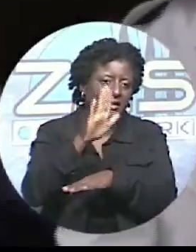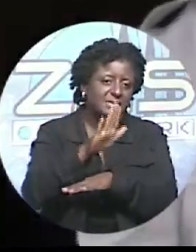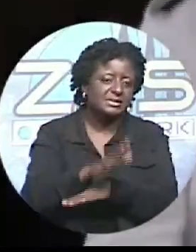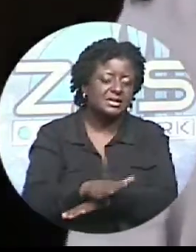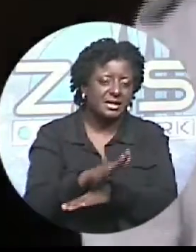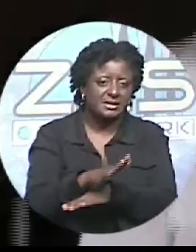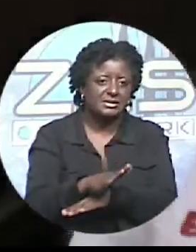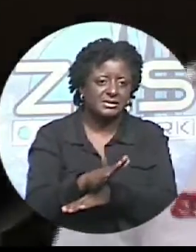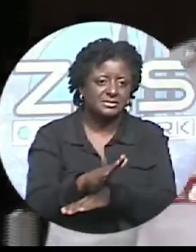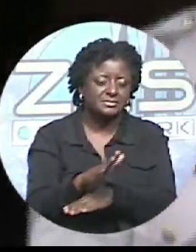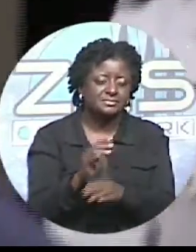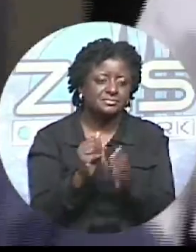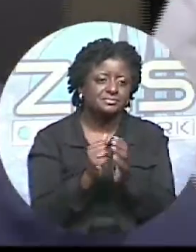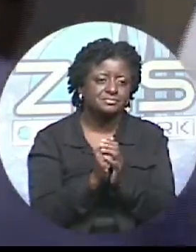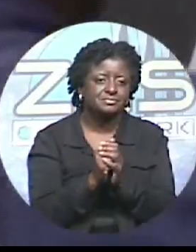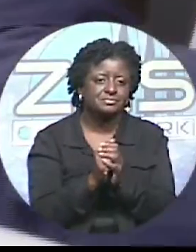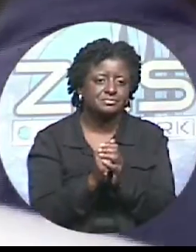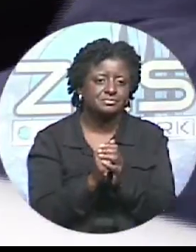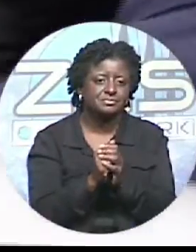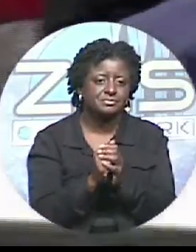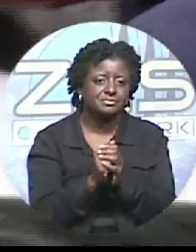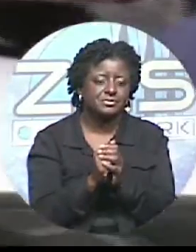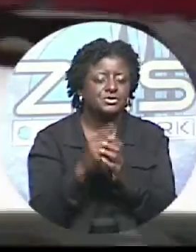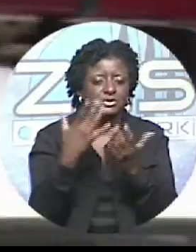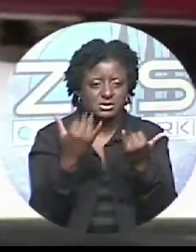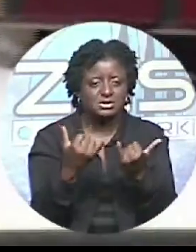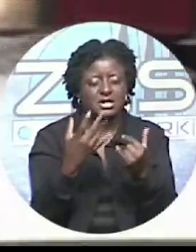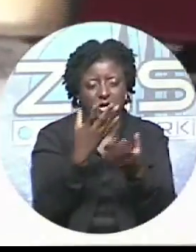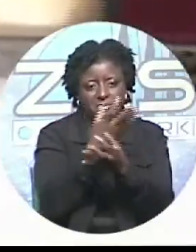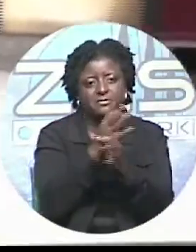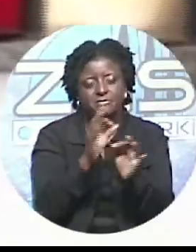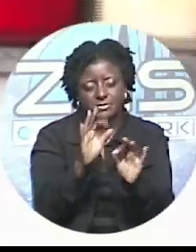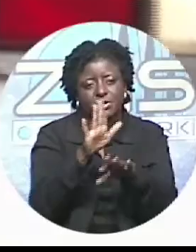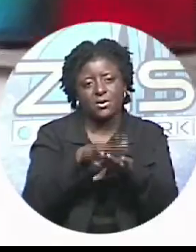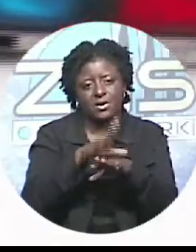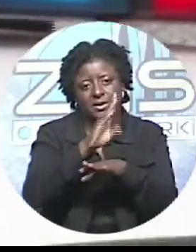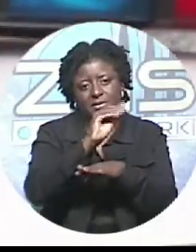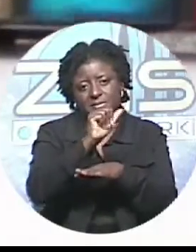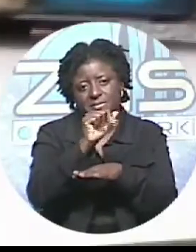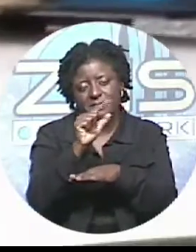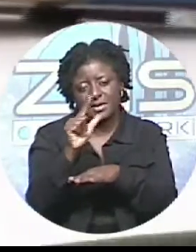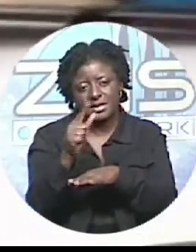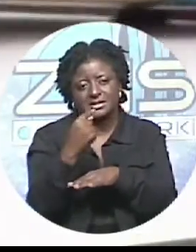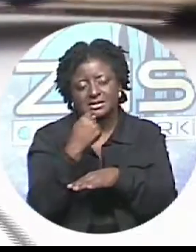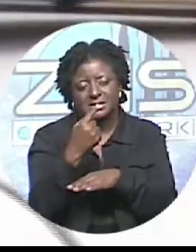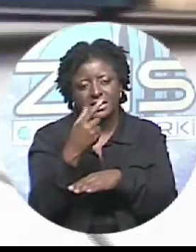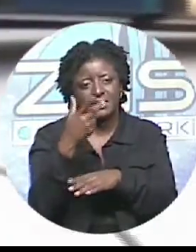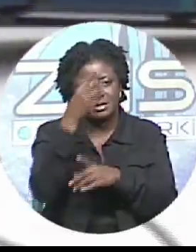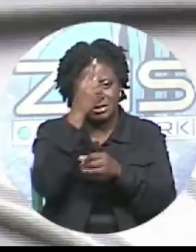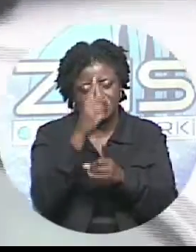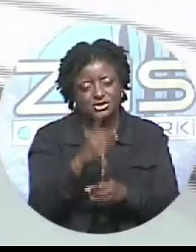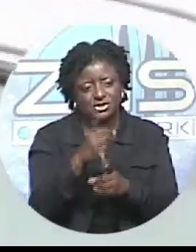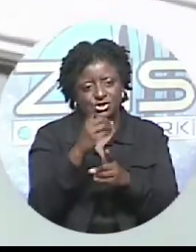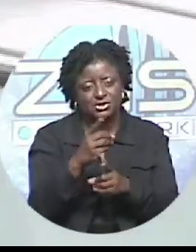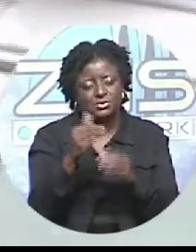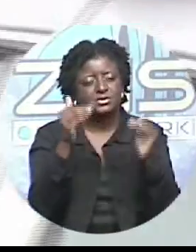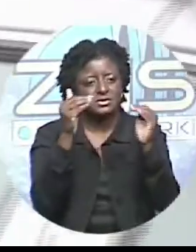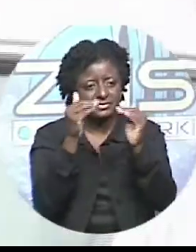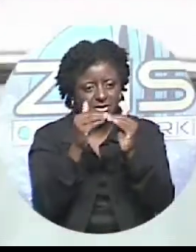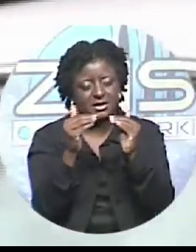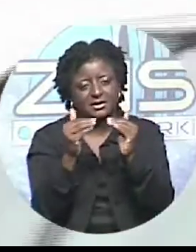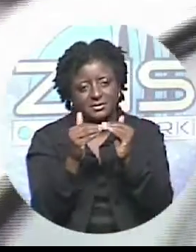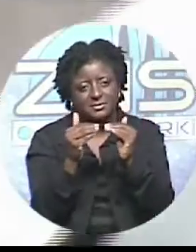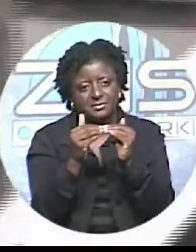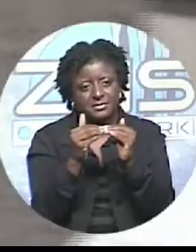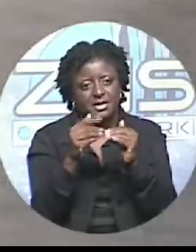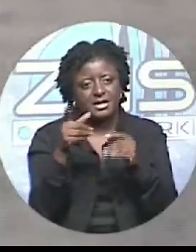and Justice Stella Marine Crane Scott. They determined that Justice Stephen Isaacs' decision to grant Vasyli bail was not unreasonable. In